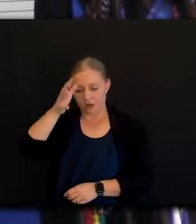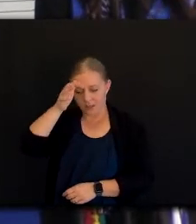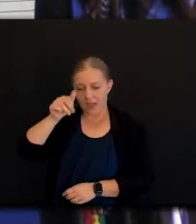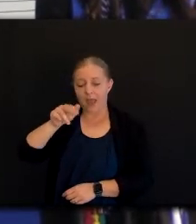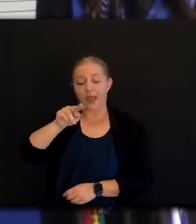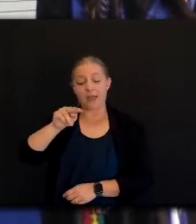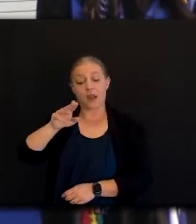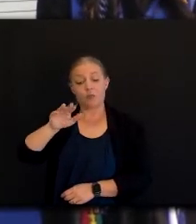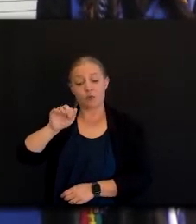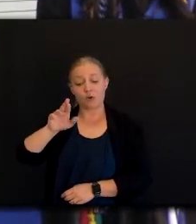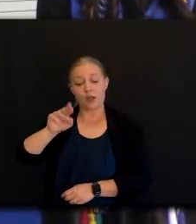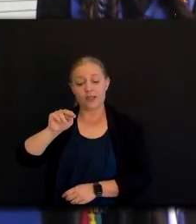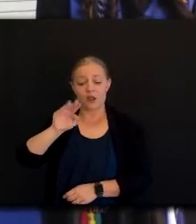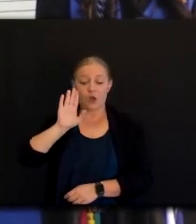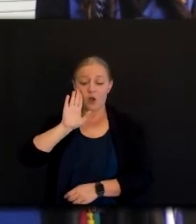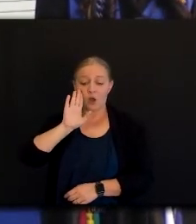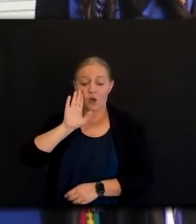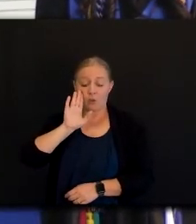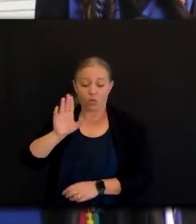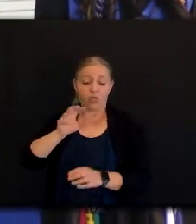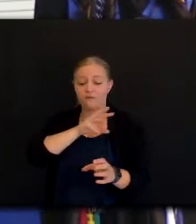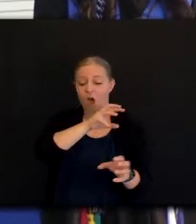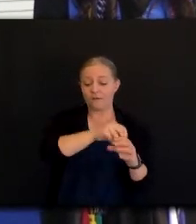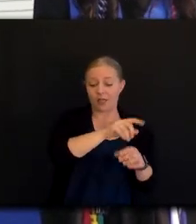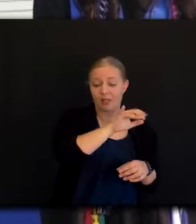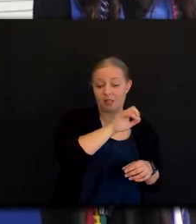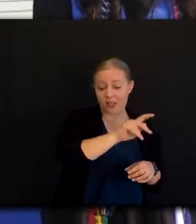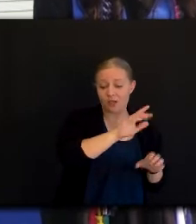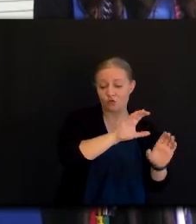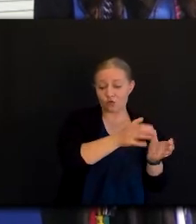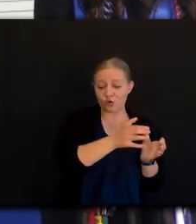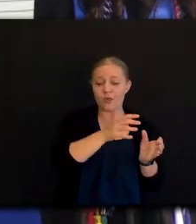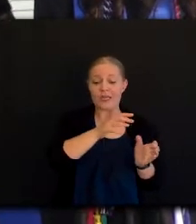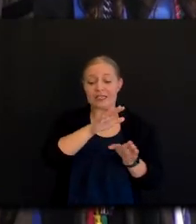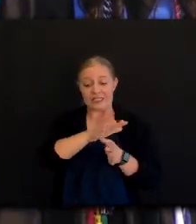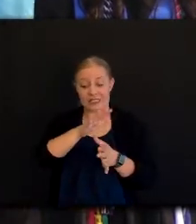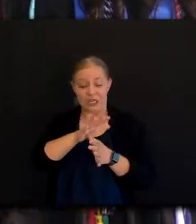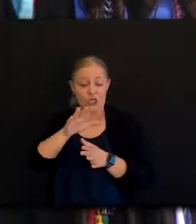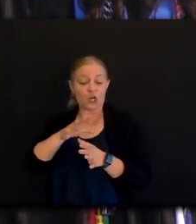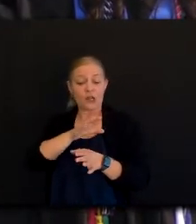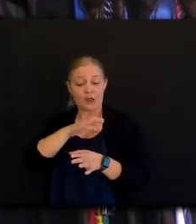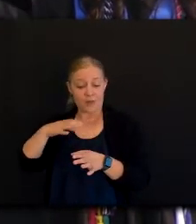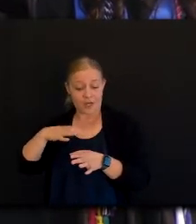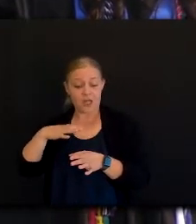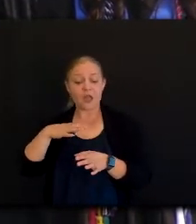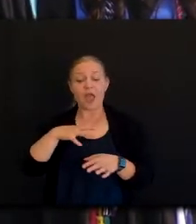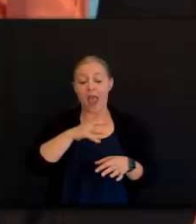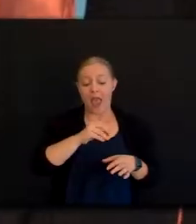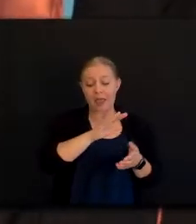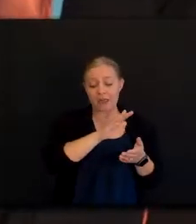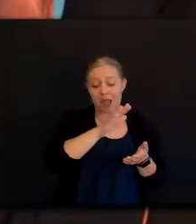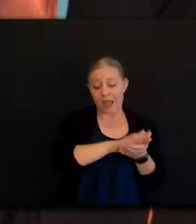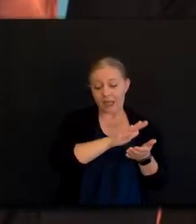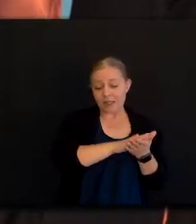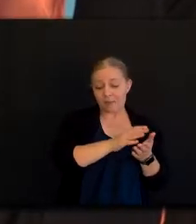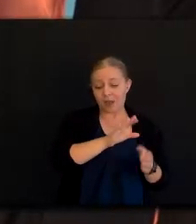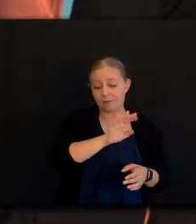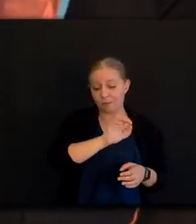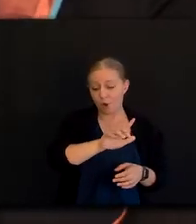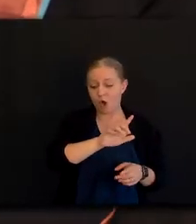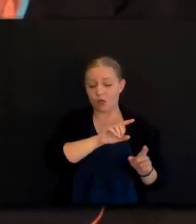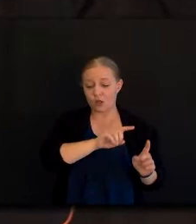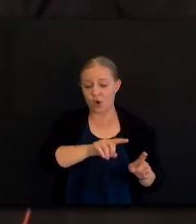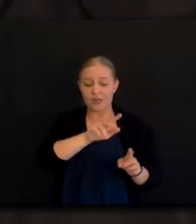Alexandria will attend the Kansas State University and major in architectural engineering. Jacob Norris. Jacob's parents